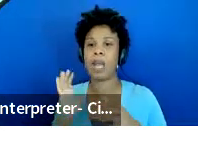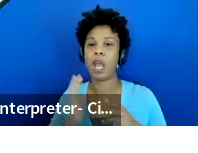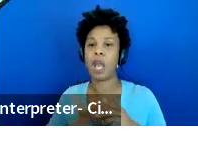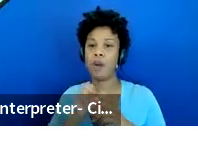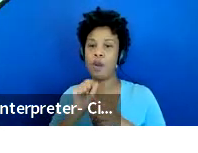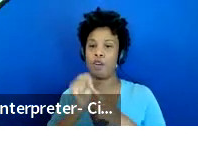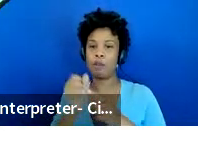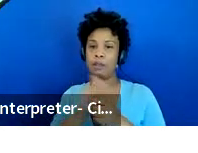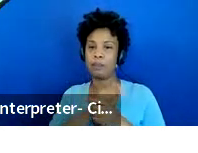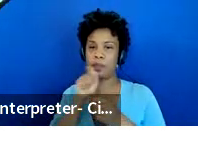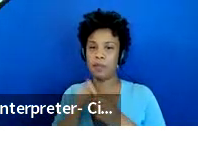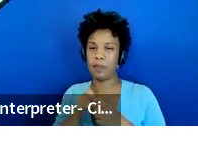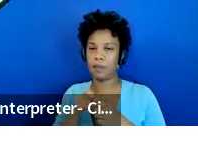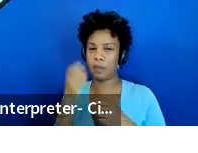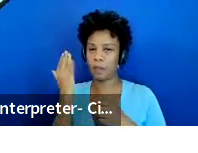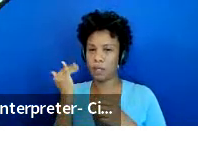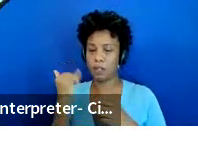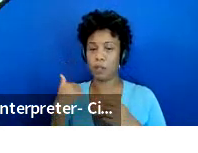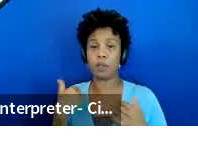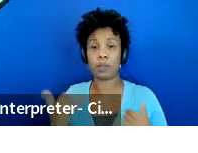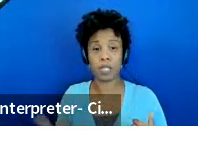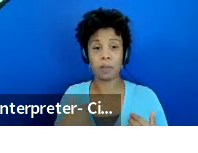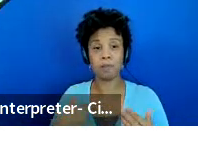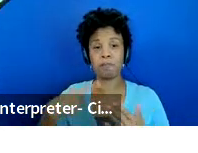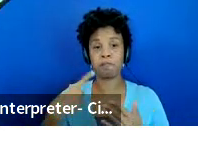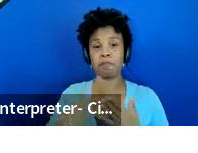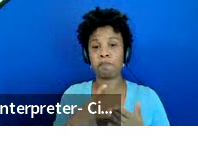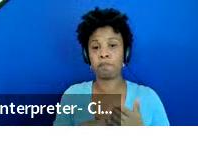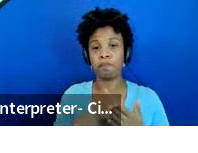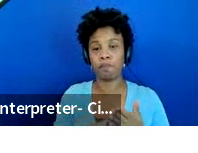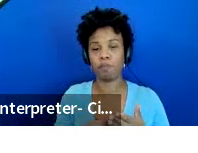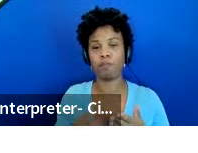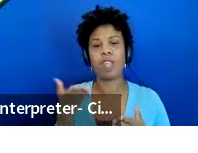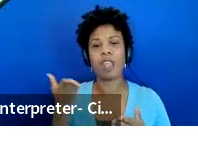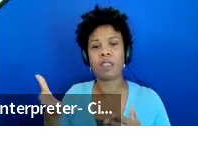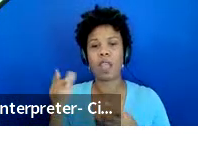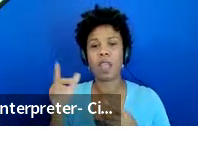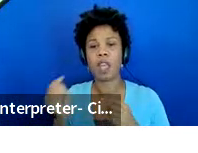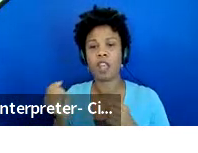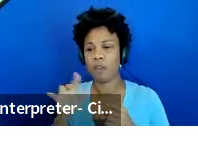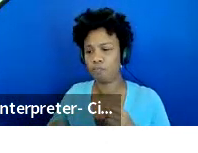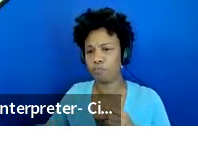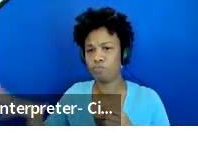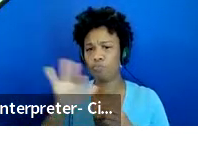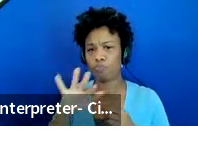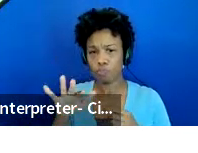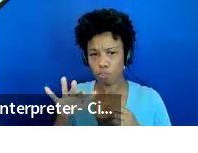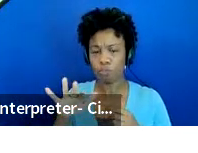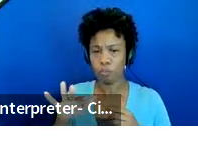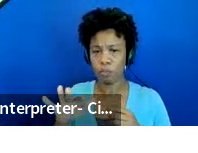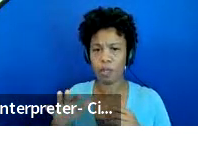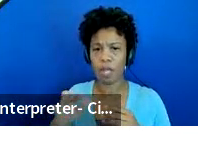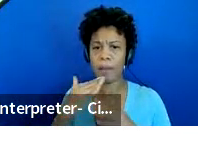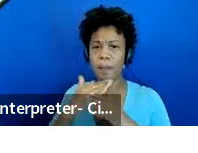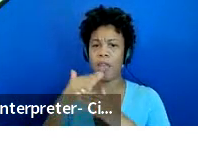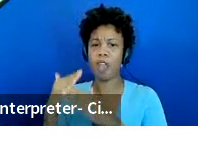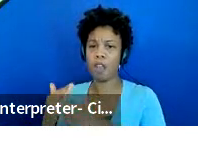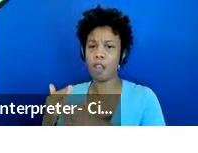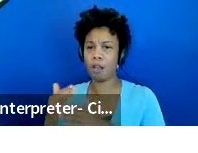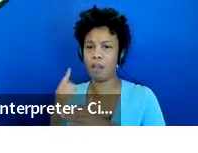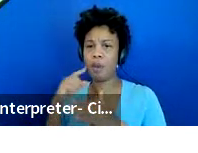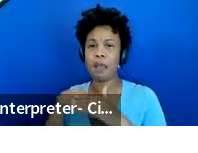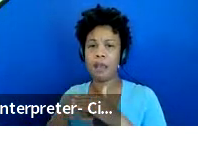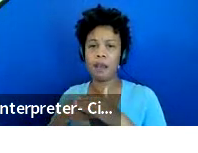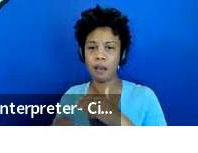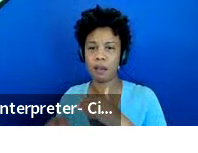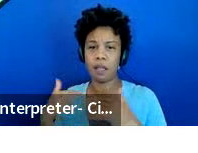presentation is to discuss the barriers to accessible healthcare across the life course of persons with disabilities in Trinidad. So recently, Accord and we